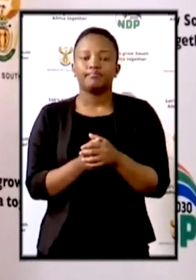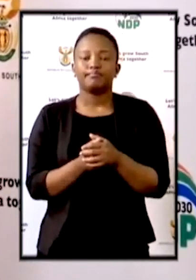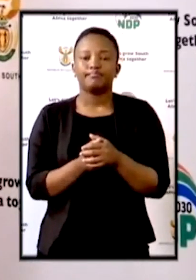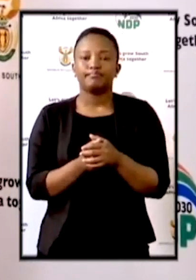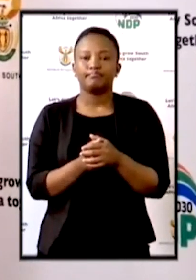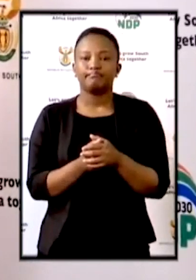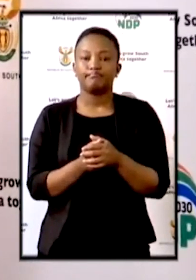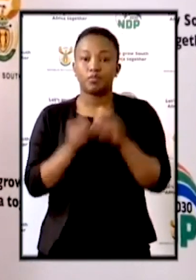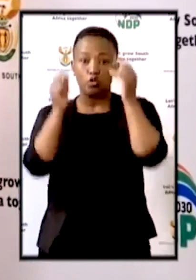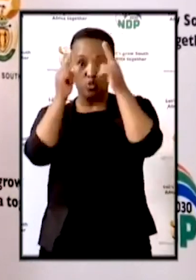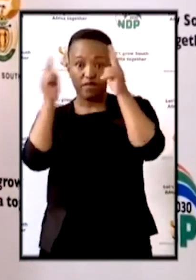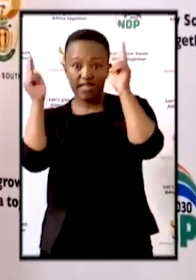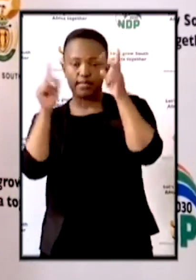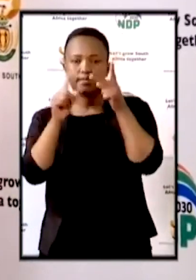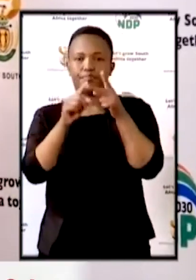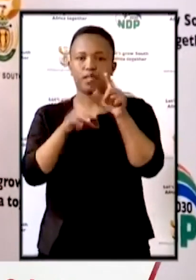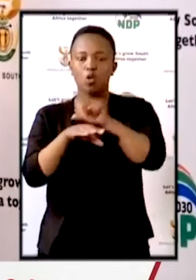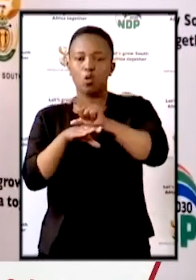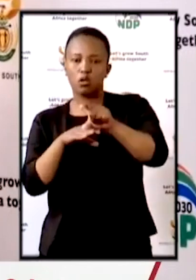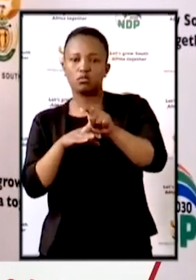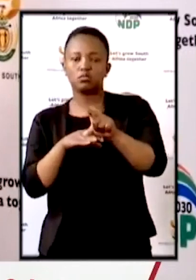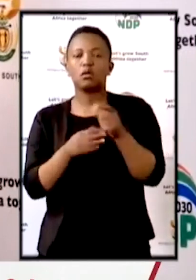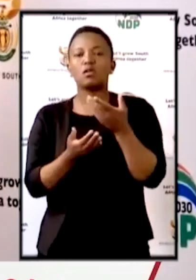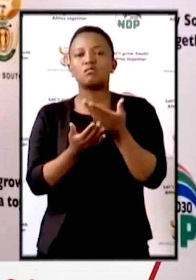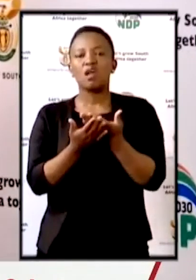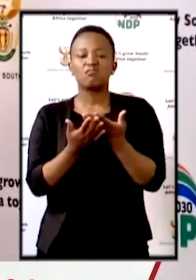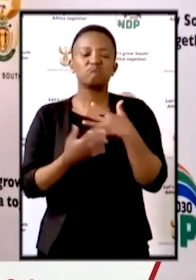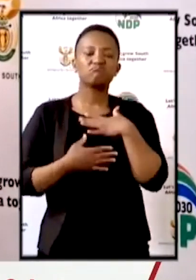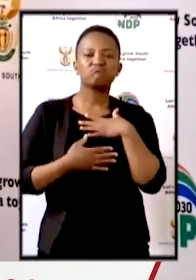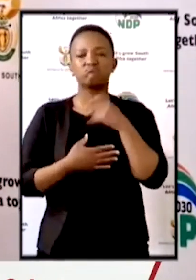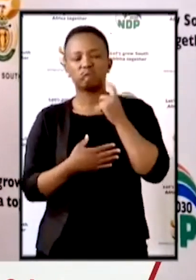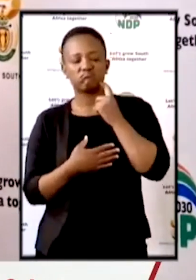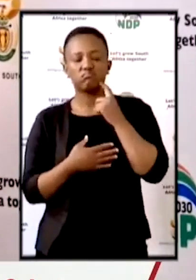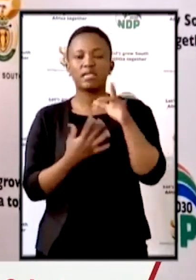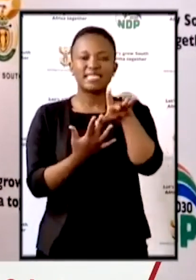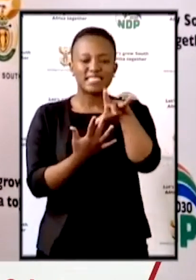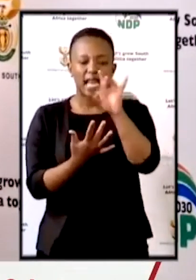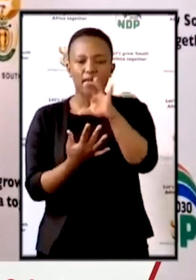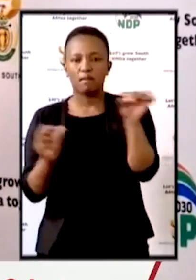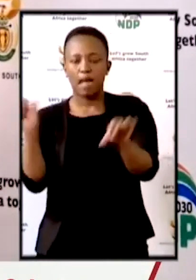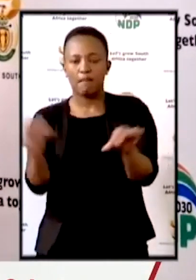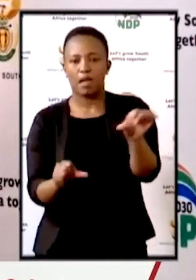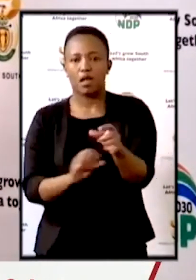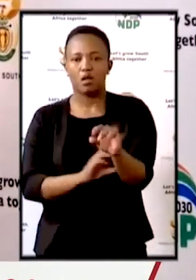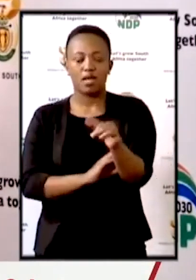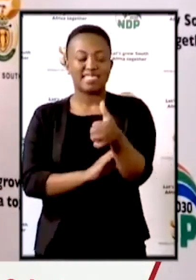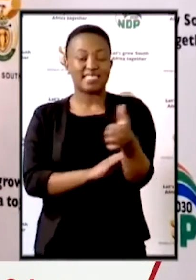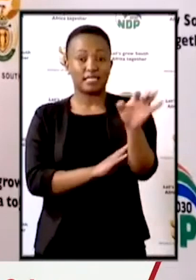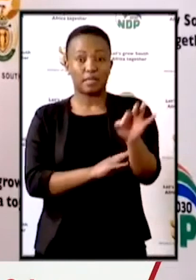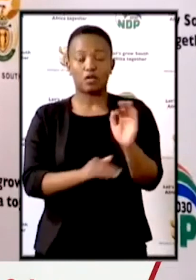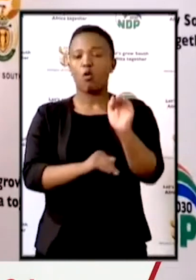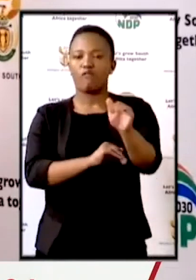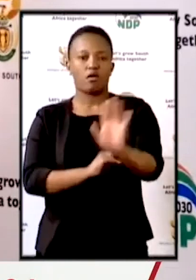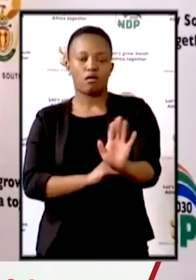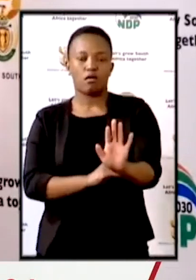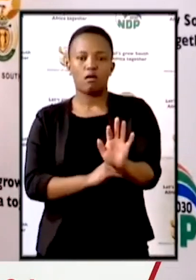institutions again under level 2 may also consider a selected return, provided it doesn't go beyond the 66% of other